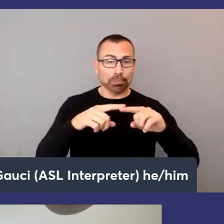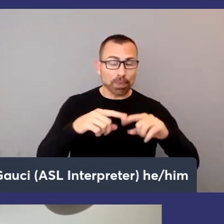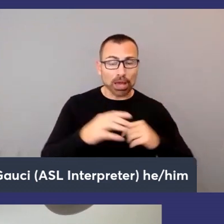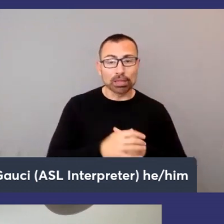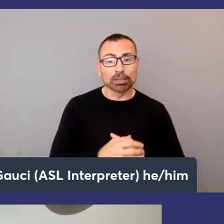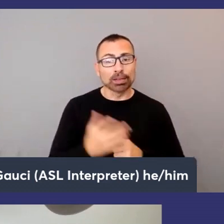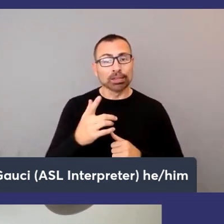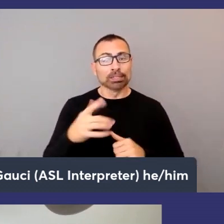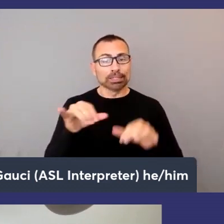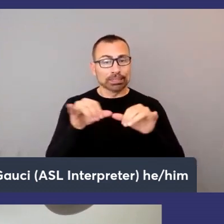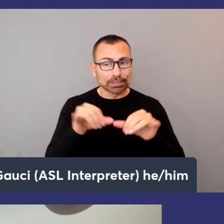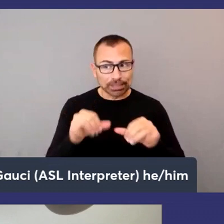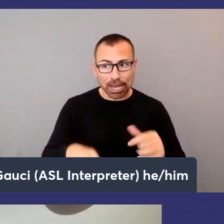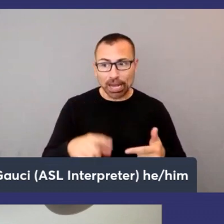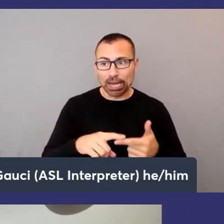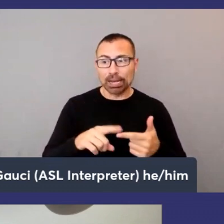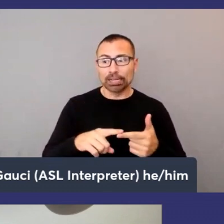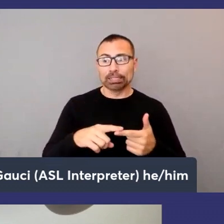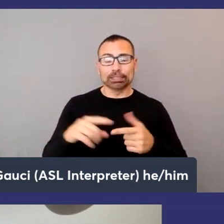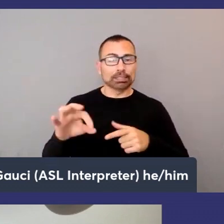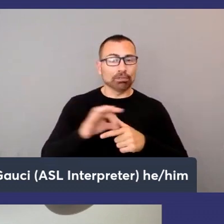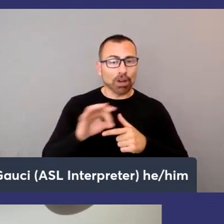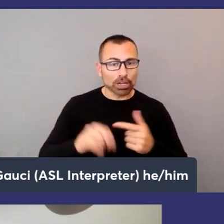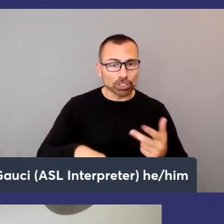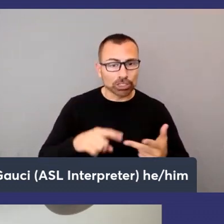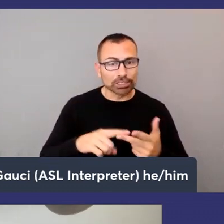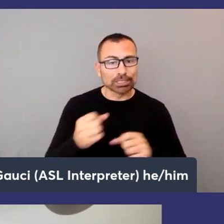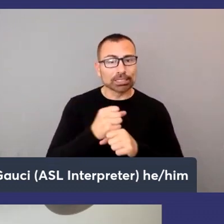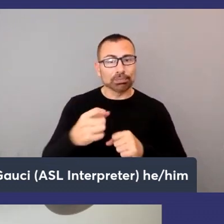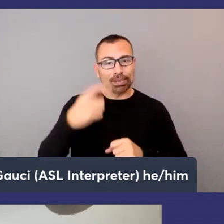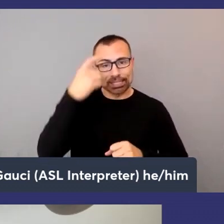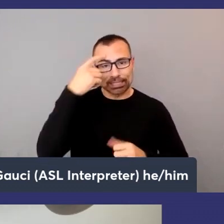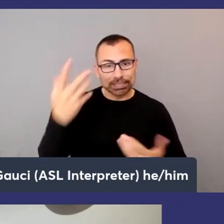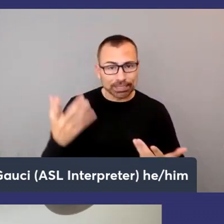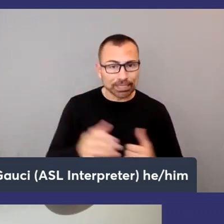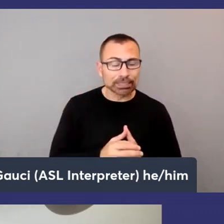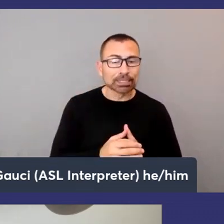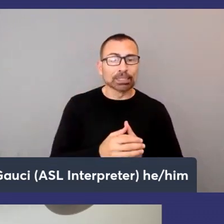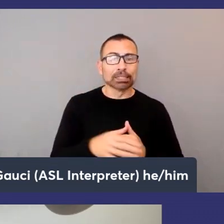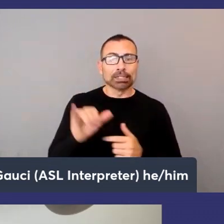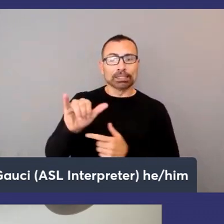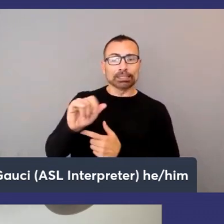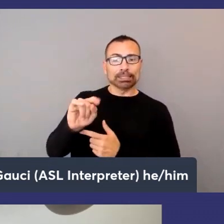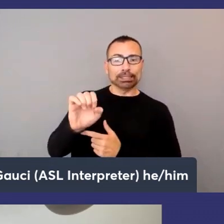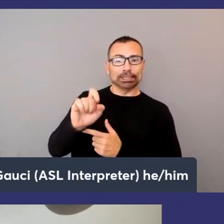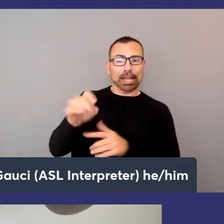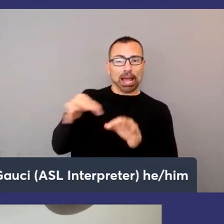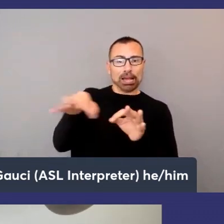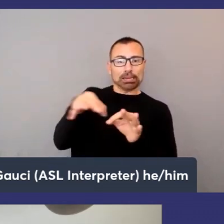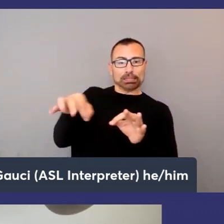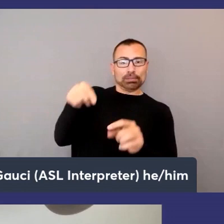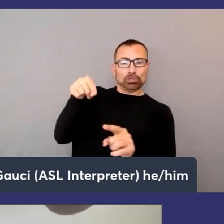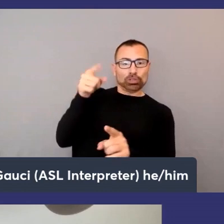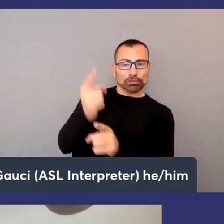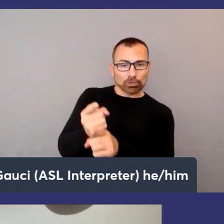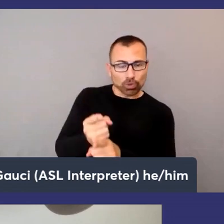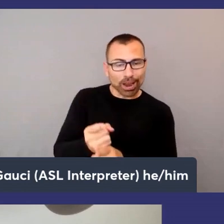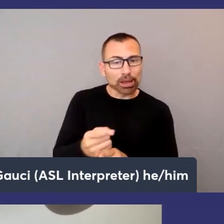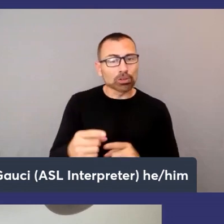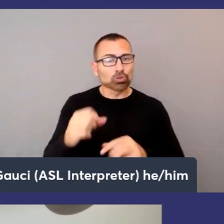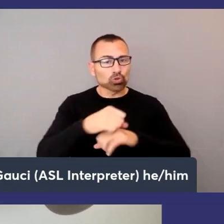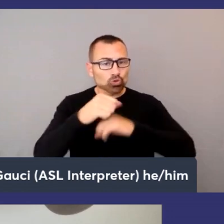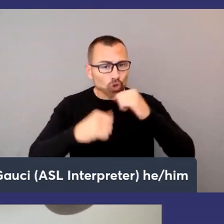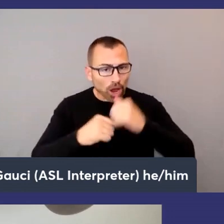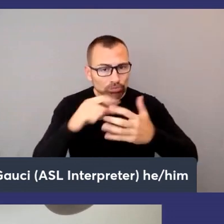intrinsic functions, such as like the if statement, does it make sense syntactically and the structure wise? So the Linter tool helps you validate